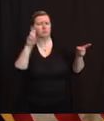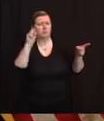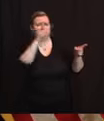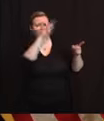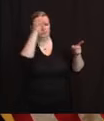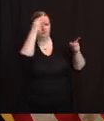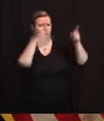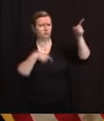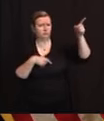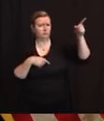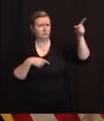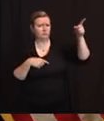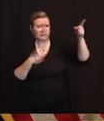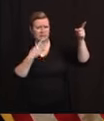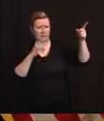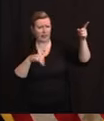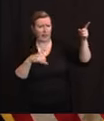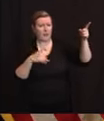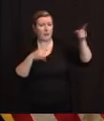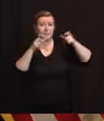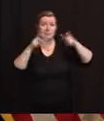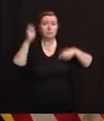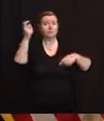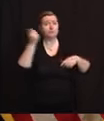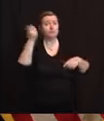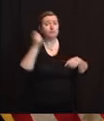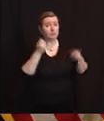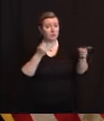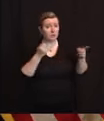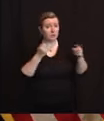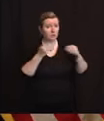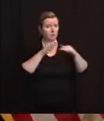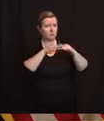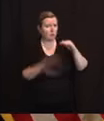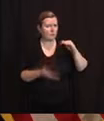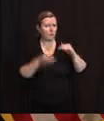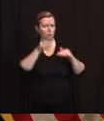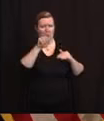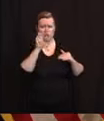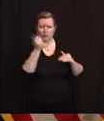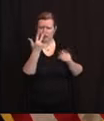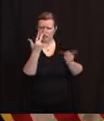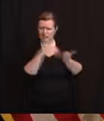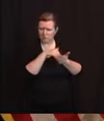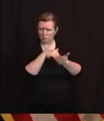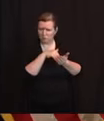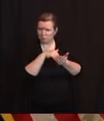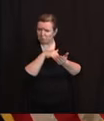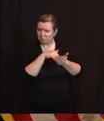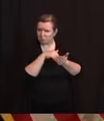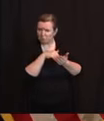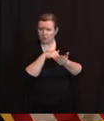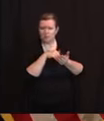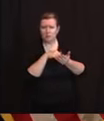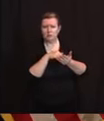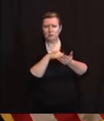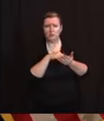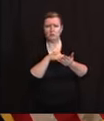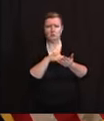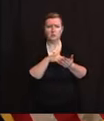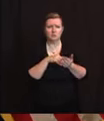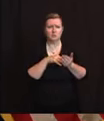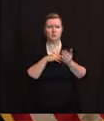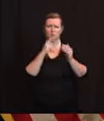about 113,000, from over 700 to just over 600. What explains